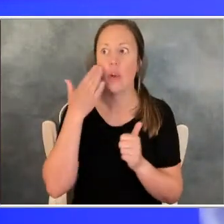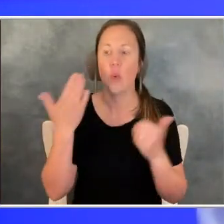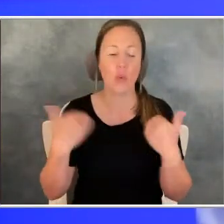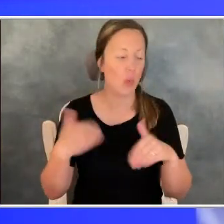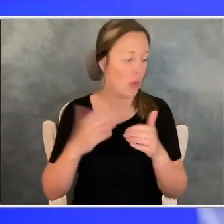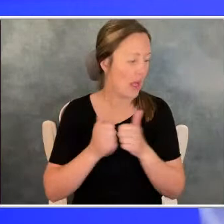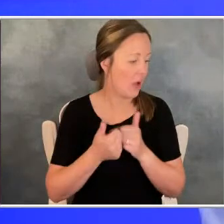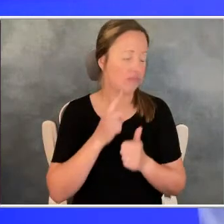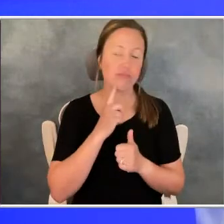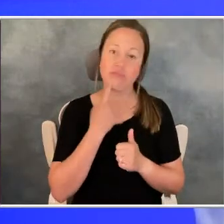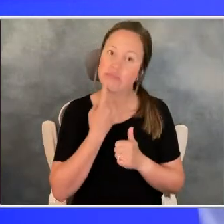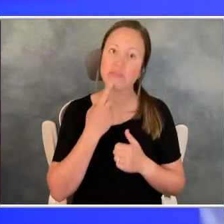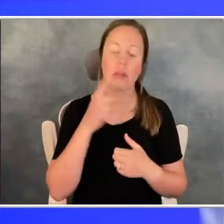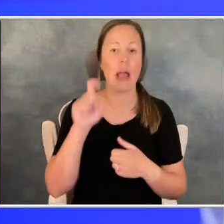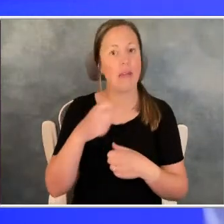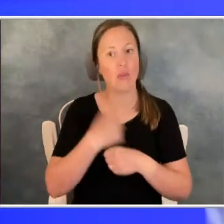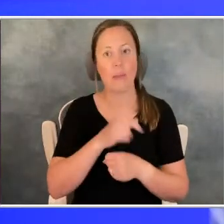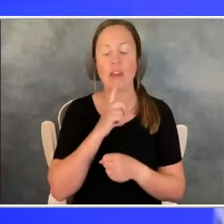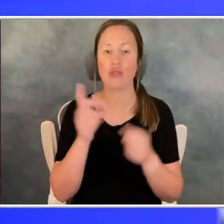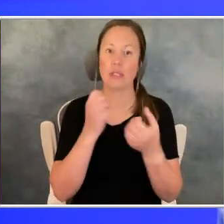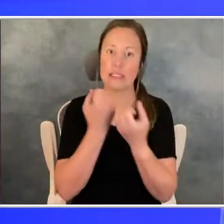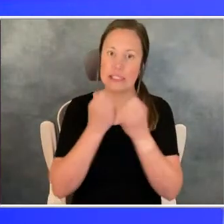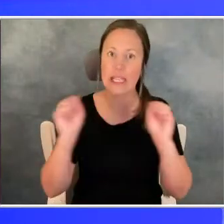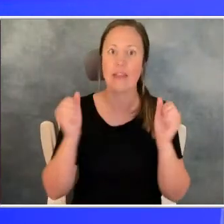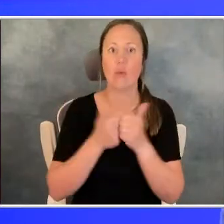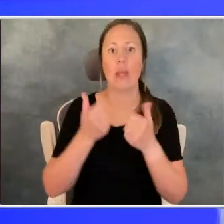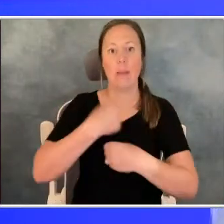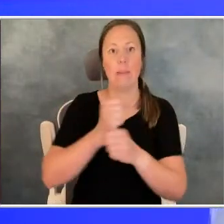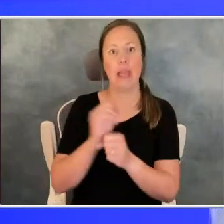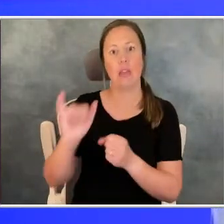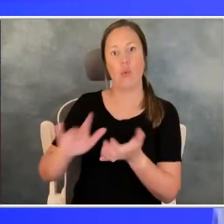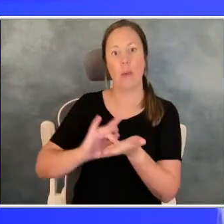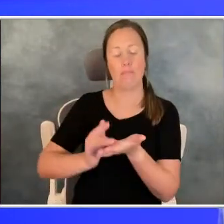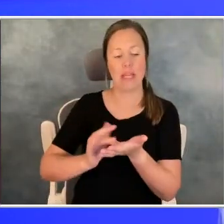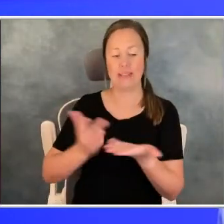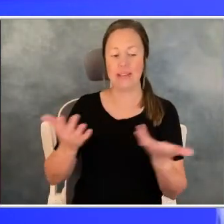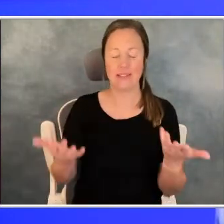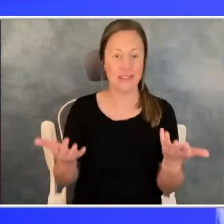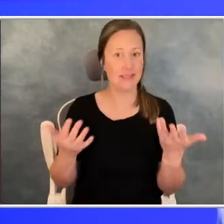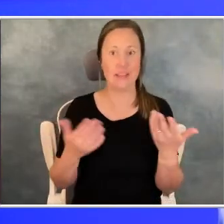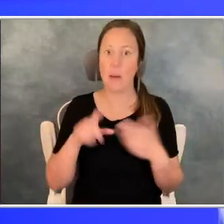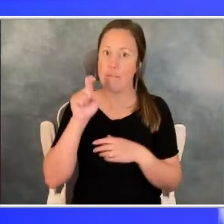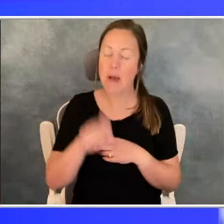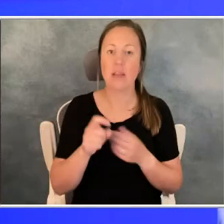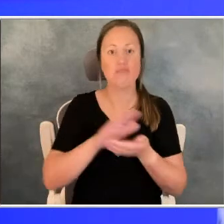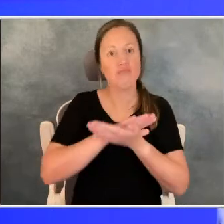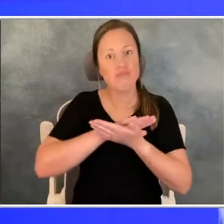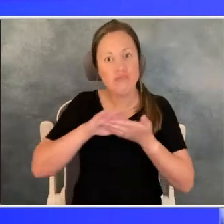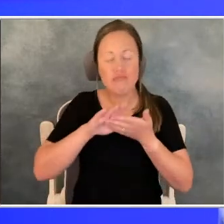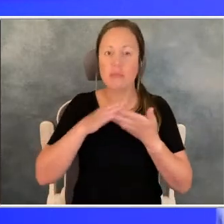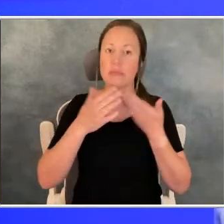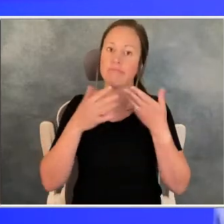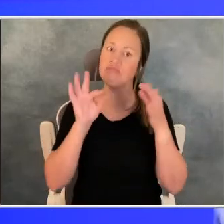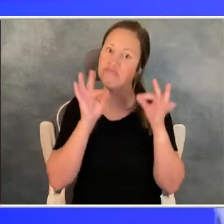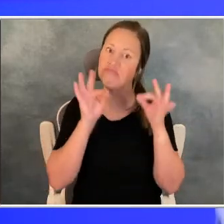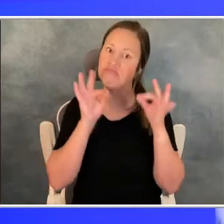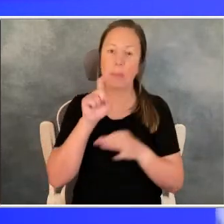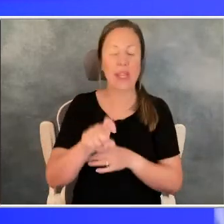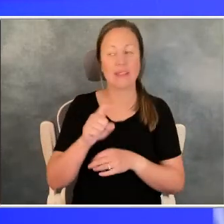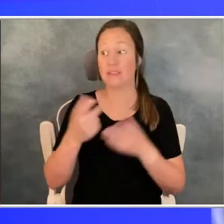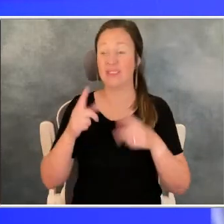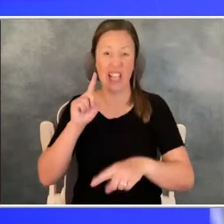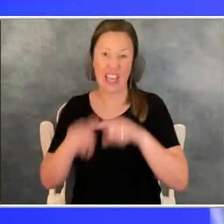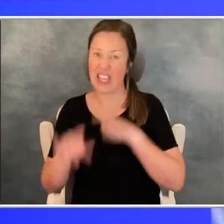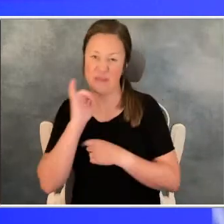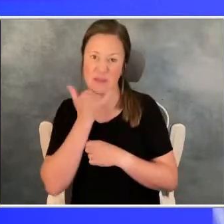when you're manufacturing these drugs. You just absolutely cannot afford any impurities or any mistakes. And so when the